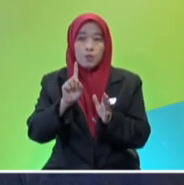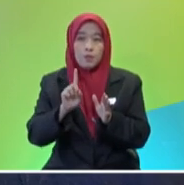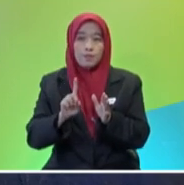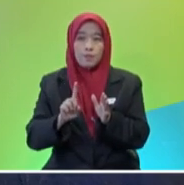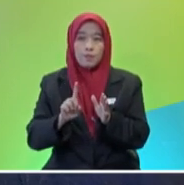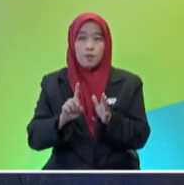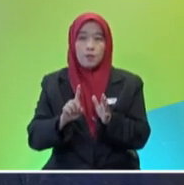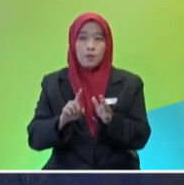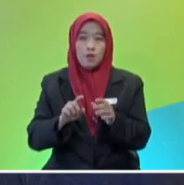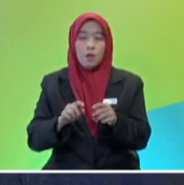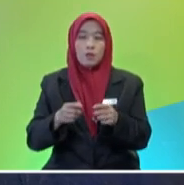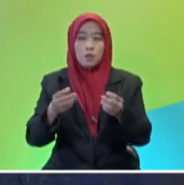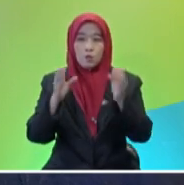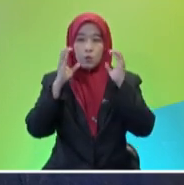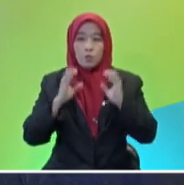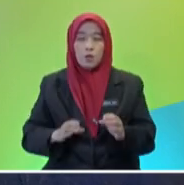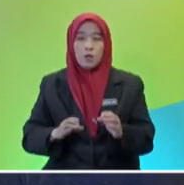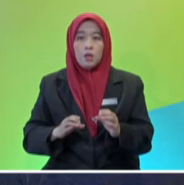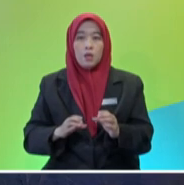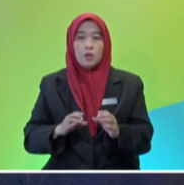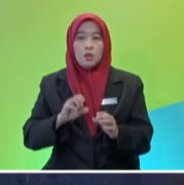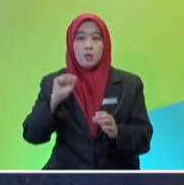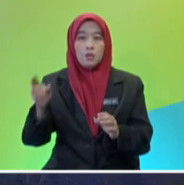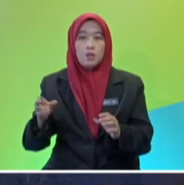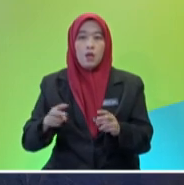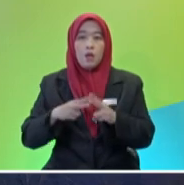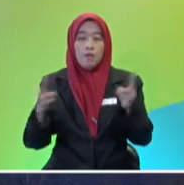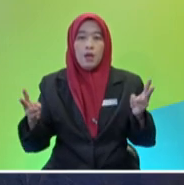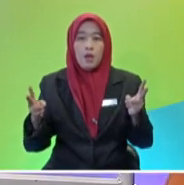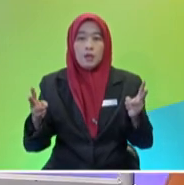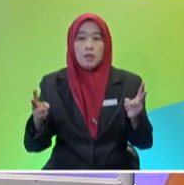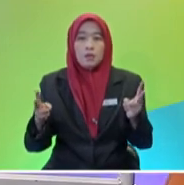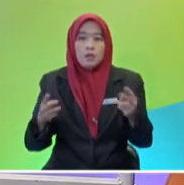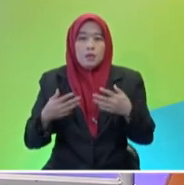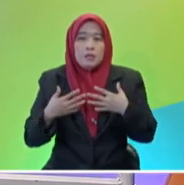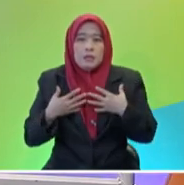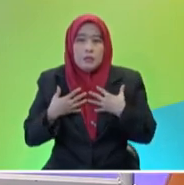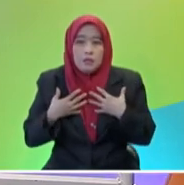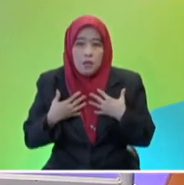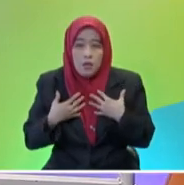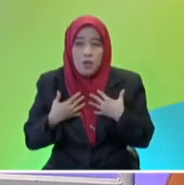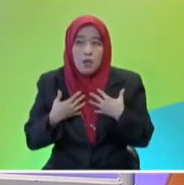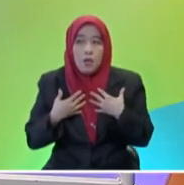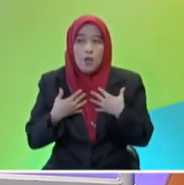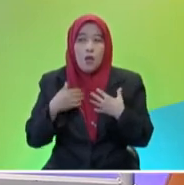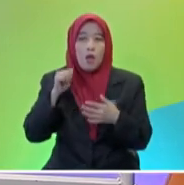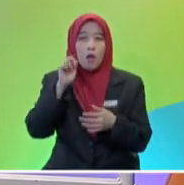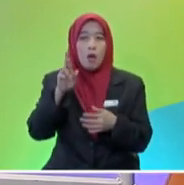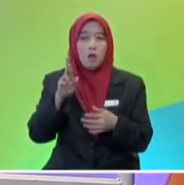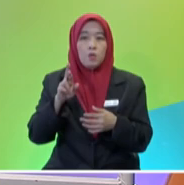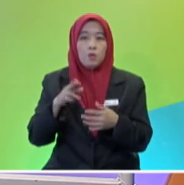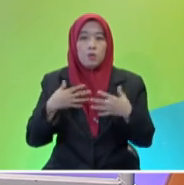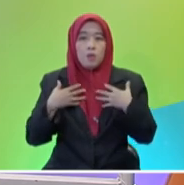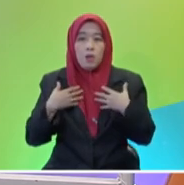So she is feeling scared. Must be this emoji, the second one. Yes, she's scared. Are you scared of dog, Shafika?